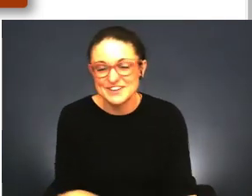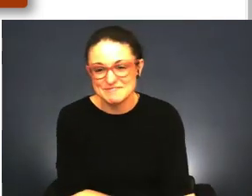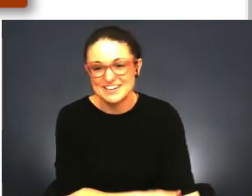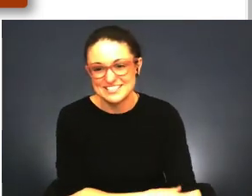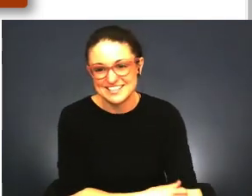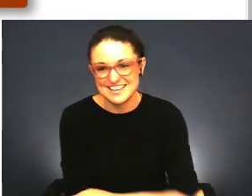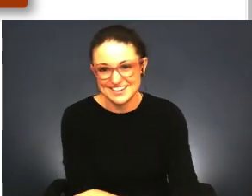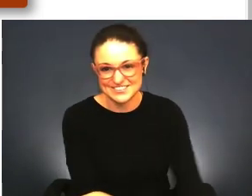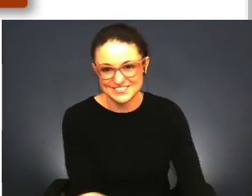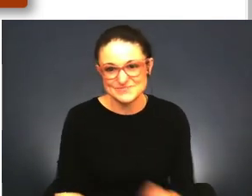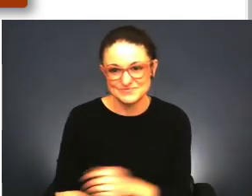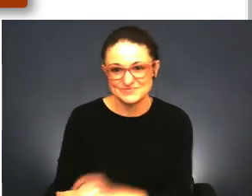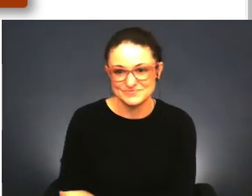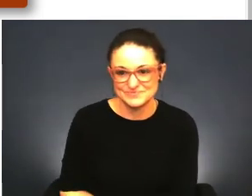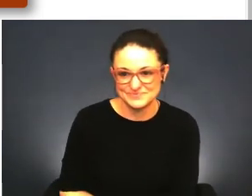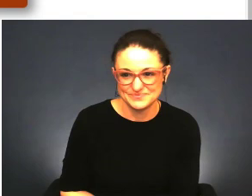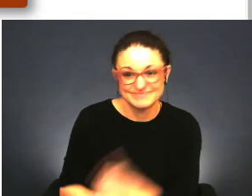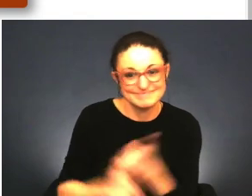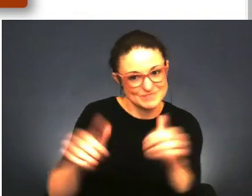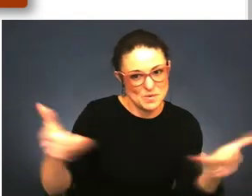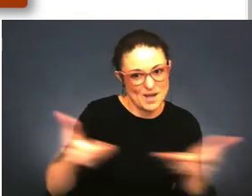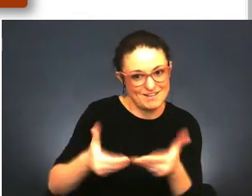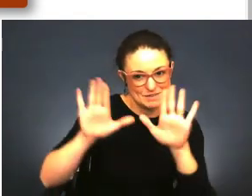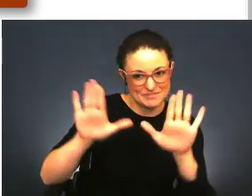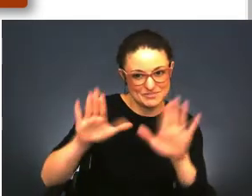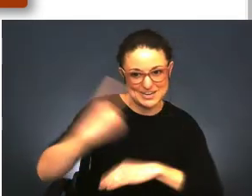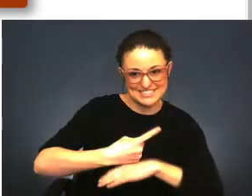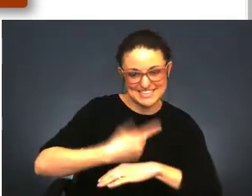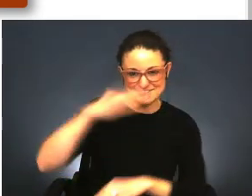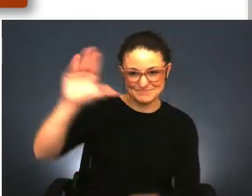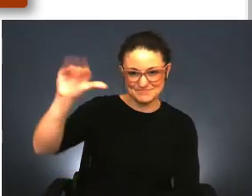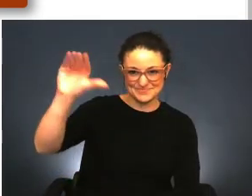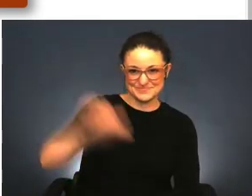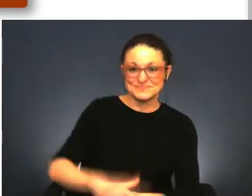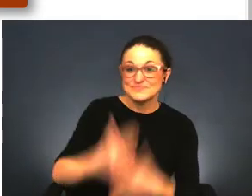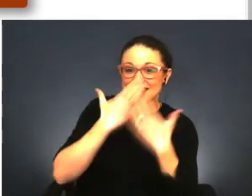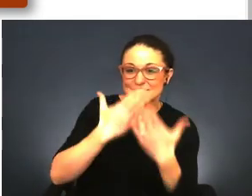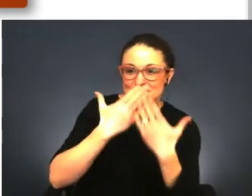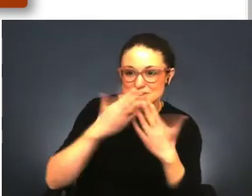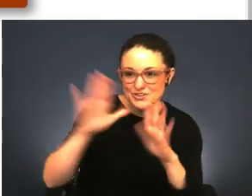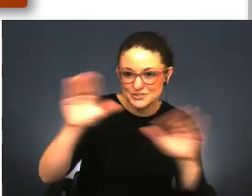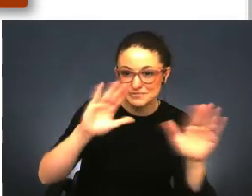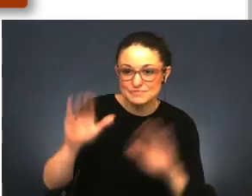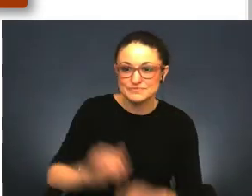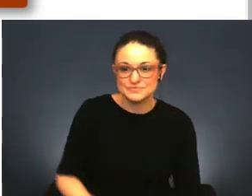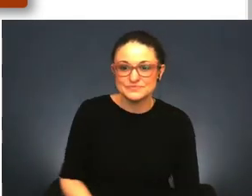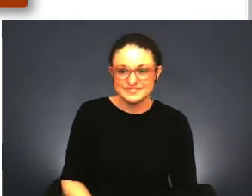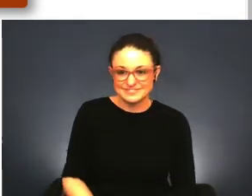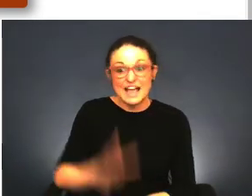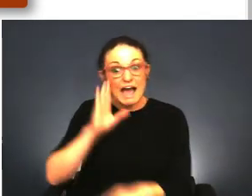Thank you very much. Thank you. You're welcome. Have a great day. Thanks very much. I'll Thanks. email with